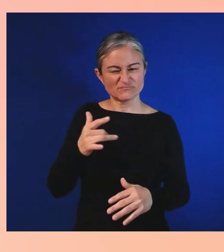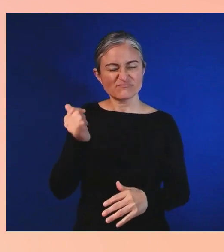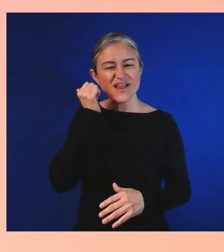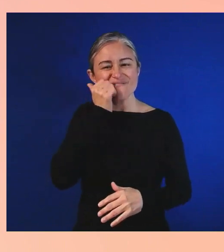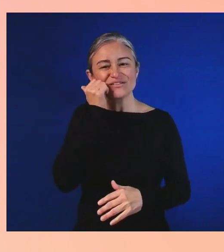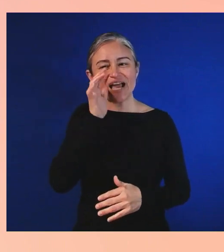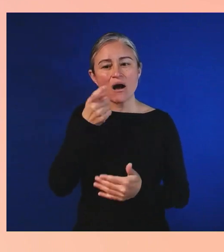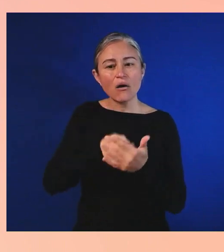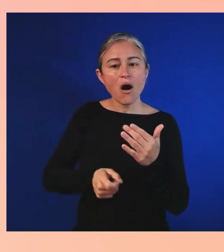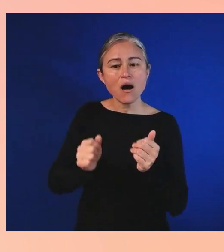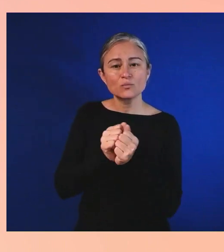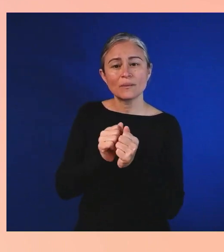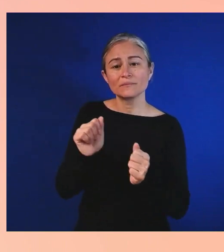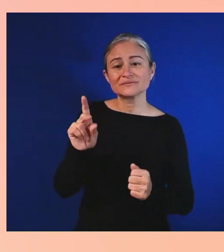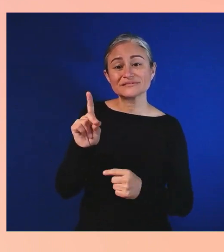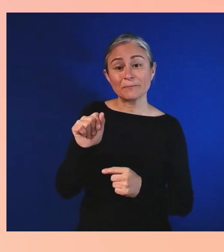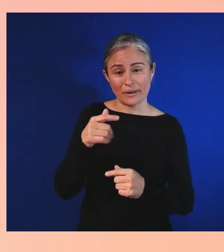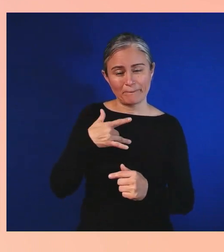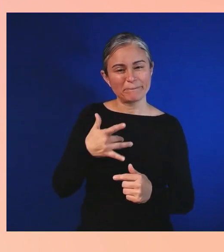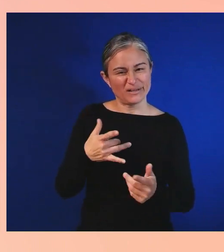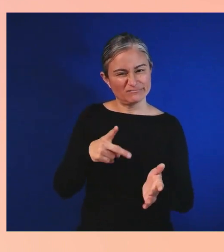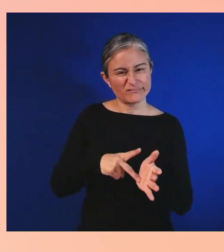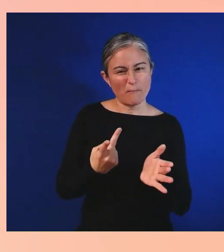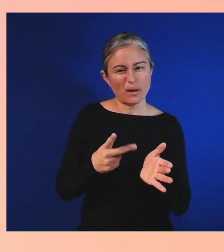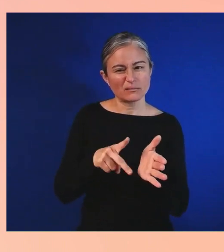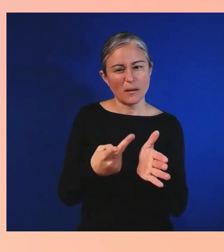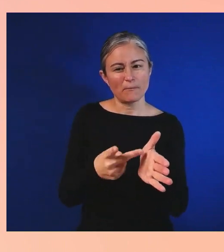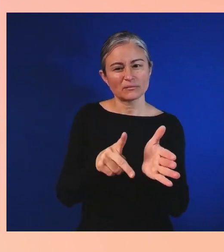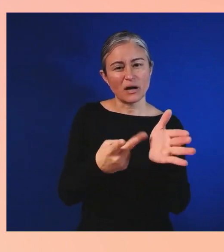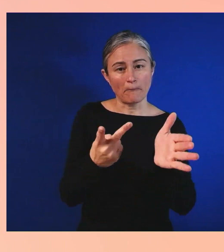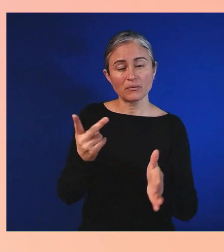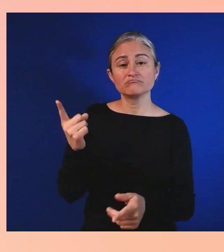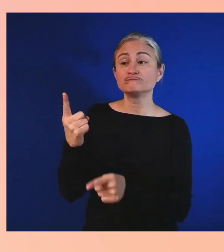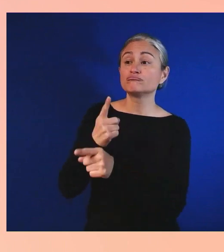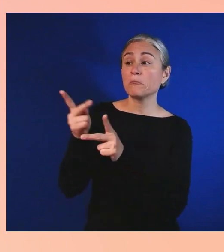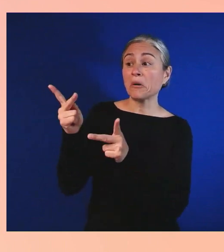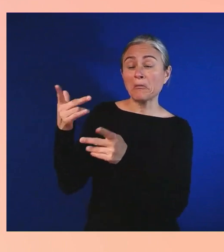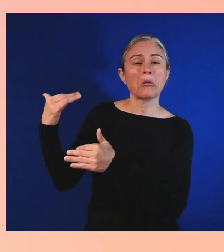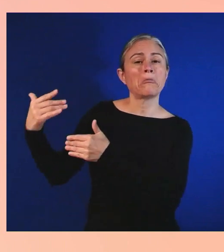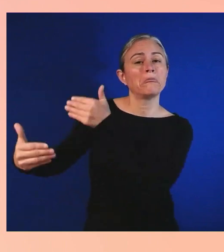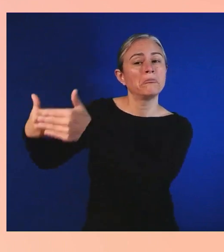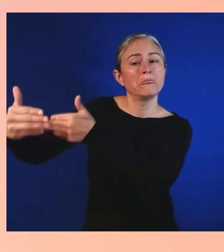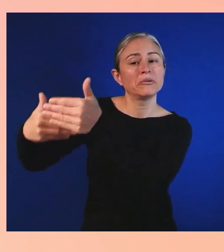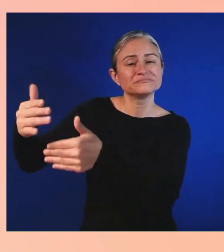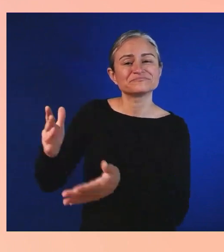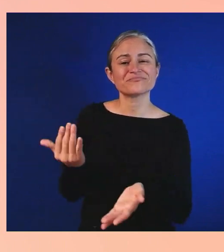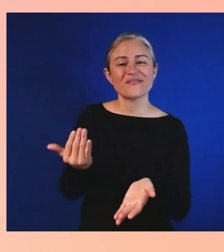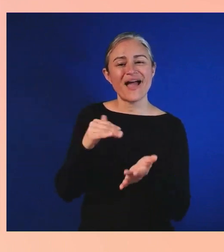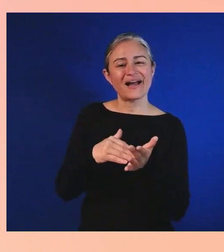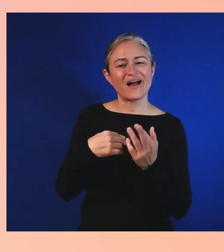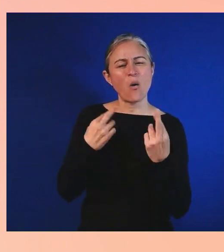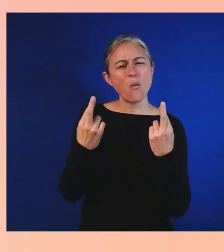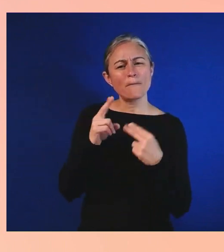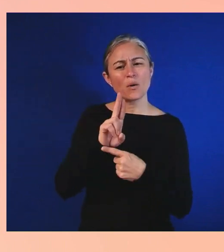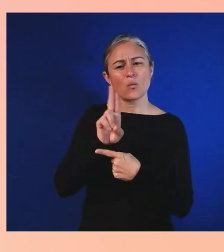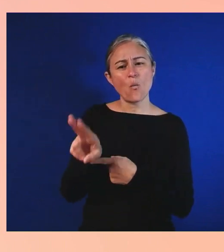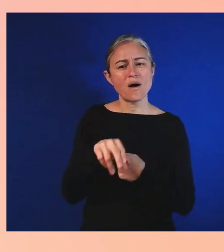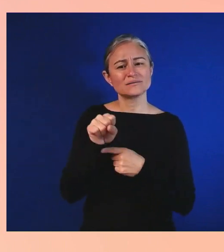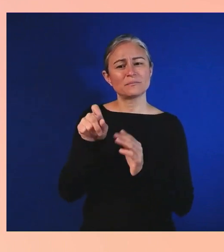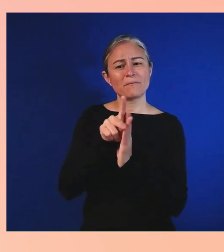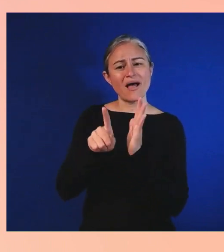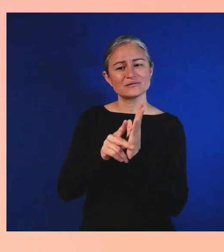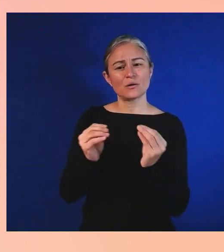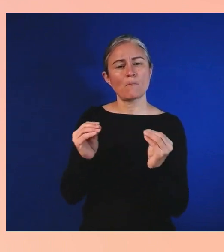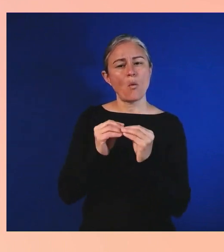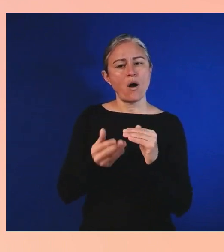are policies that support, again, access to devices and subsidized device costs so that disabled people can actually